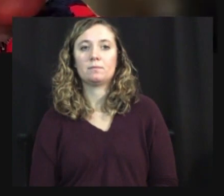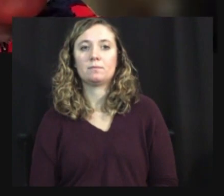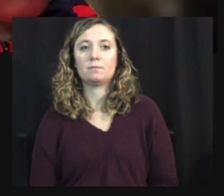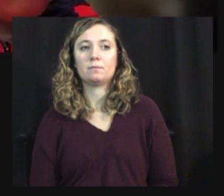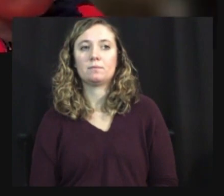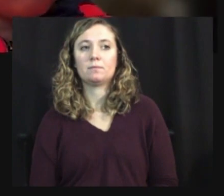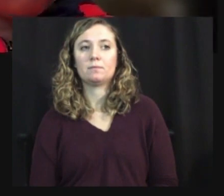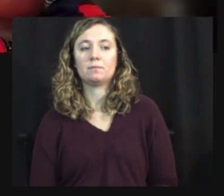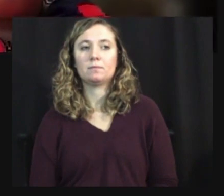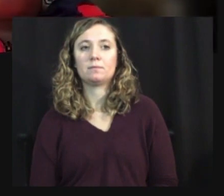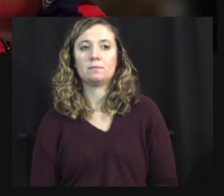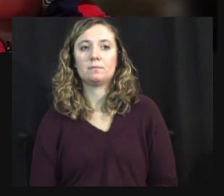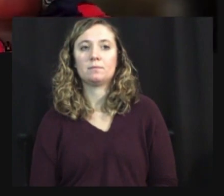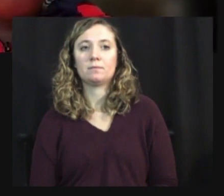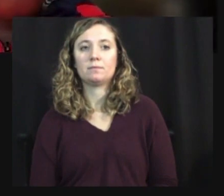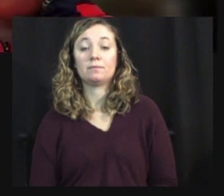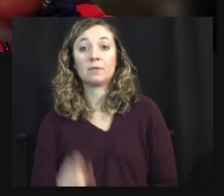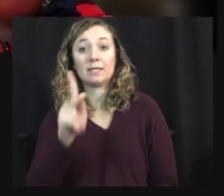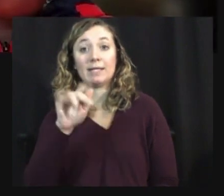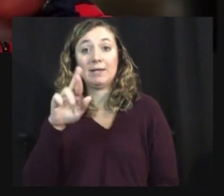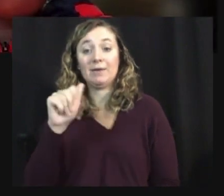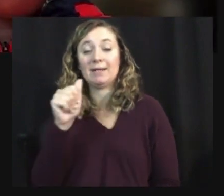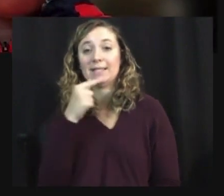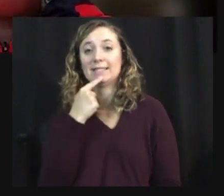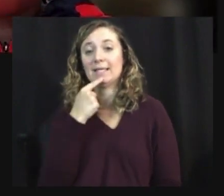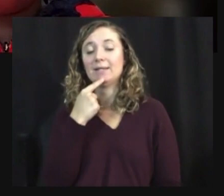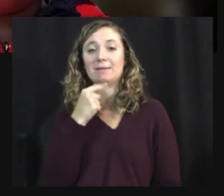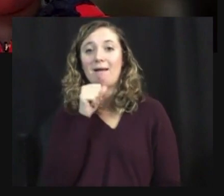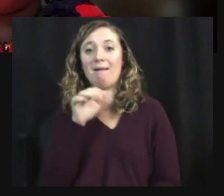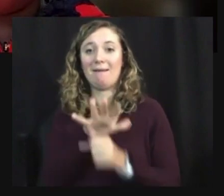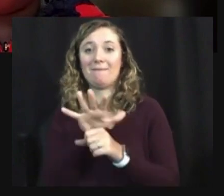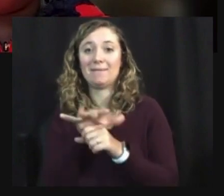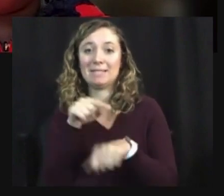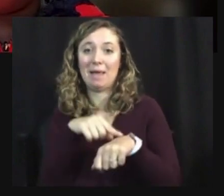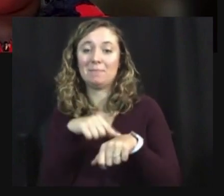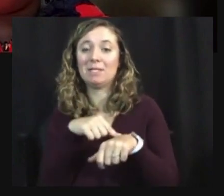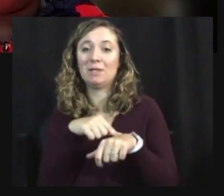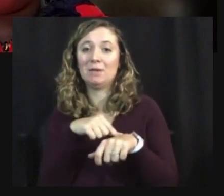Okay, Kira said not enough time to cover all the questions.